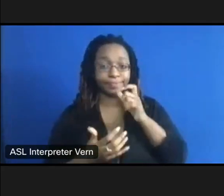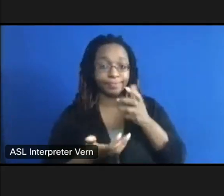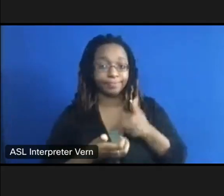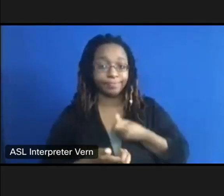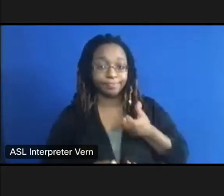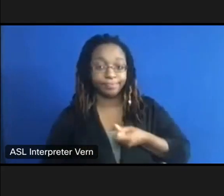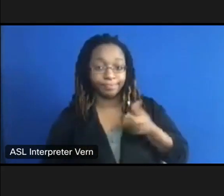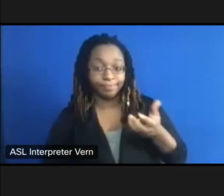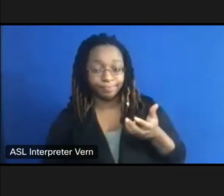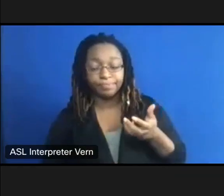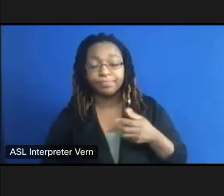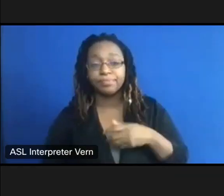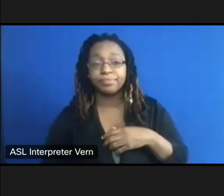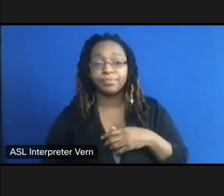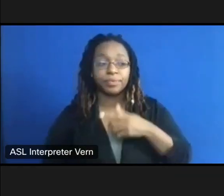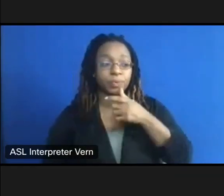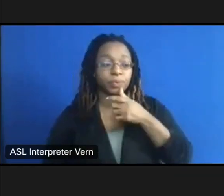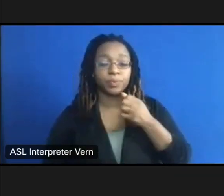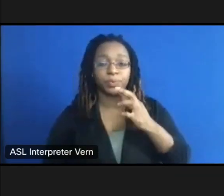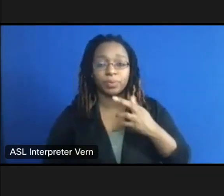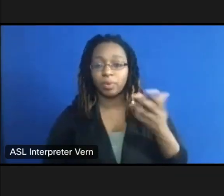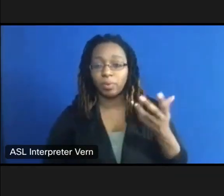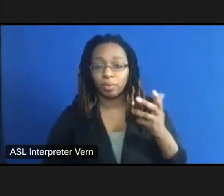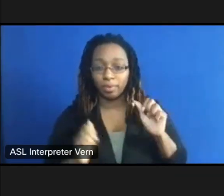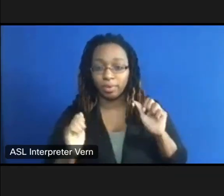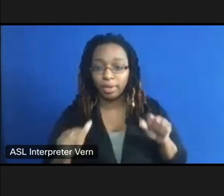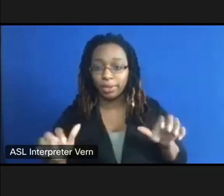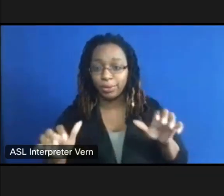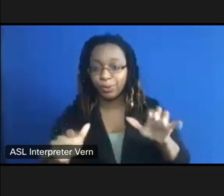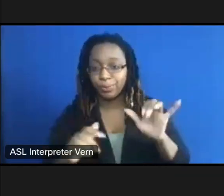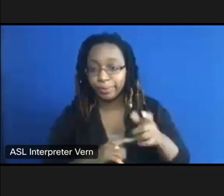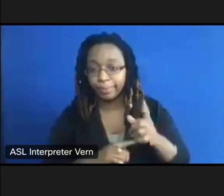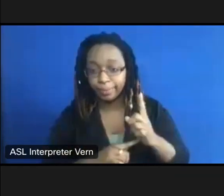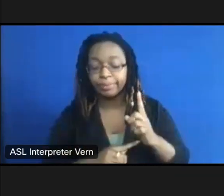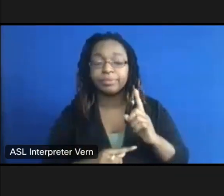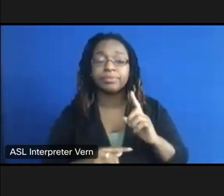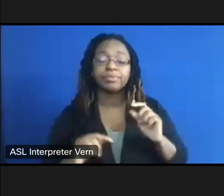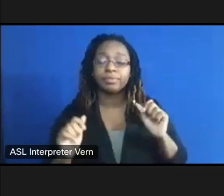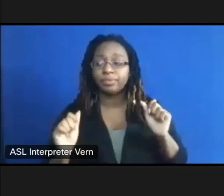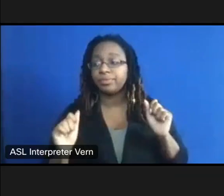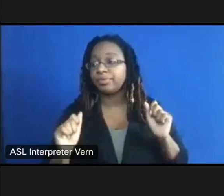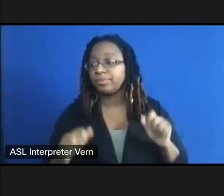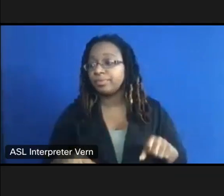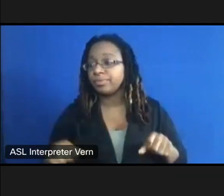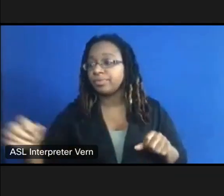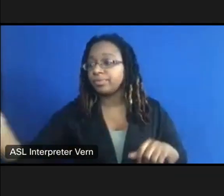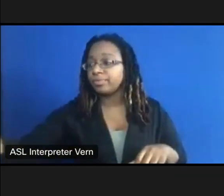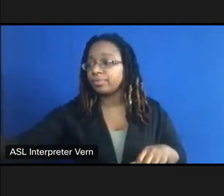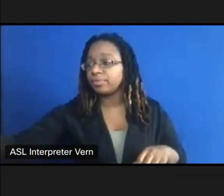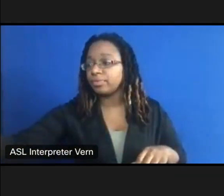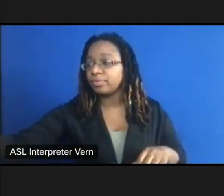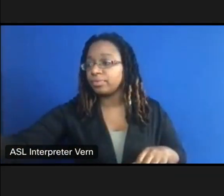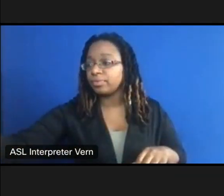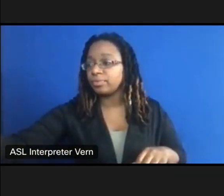who or what are they able to turn to in that moment so they're able to try